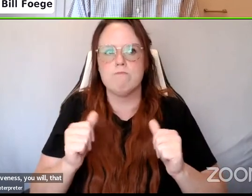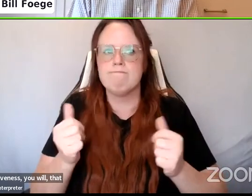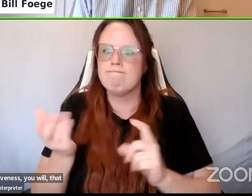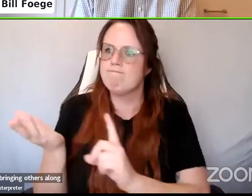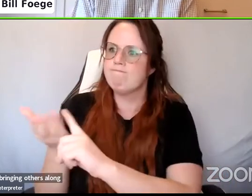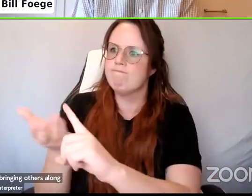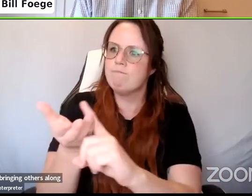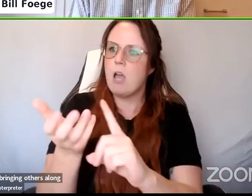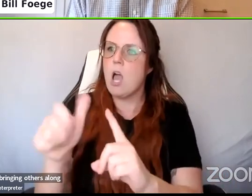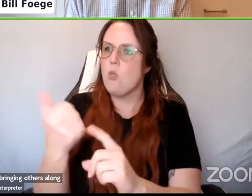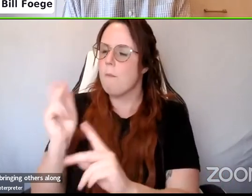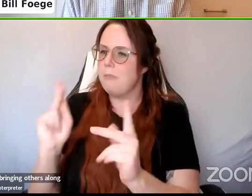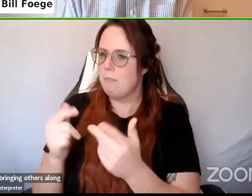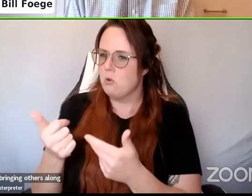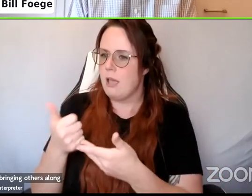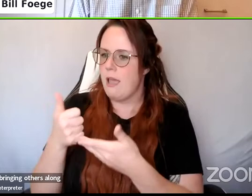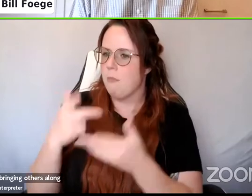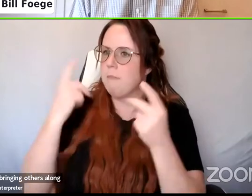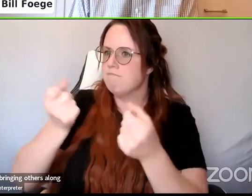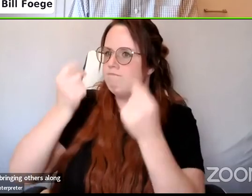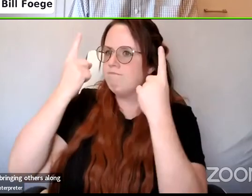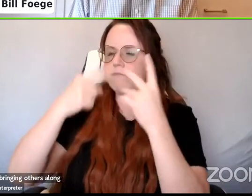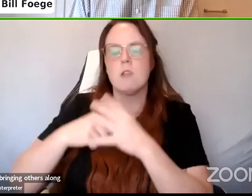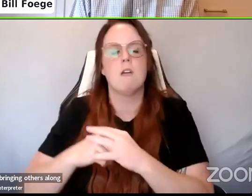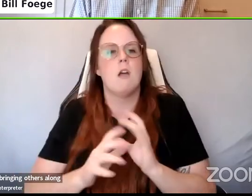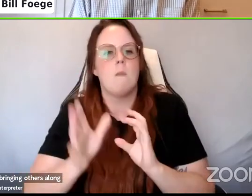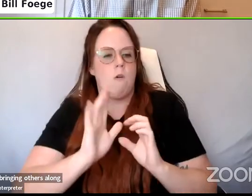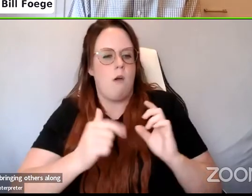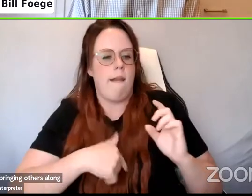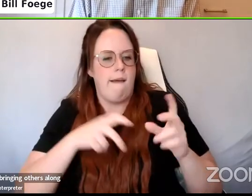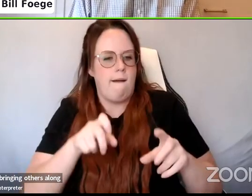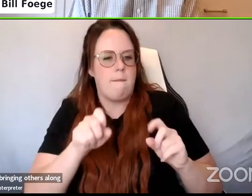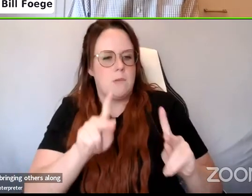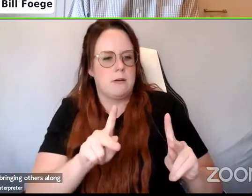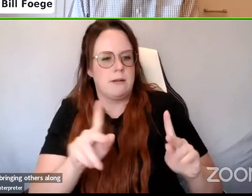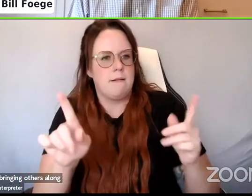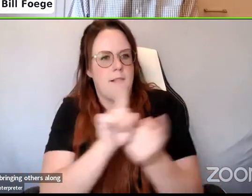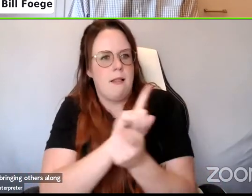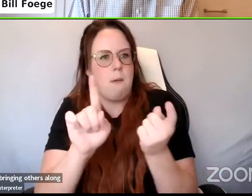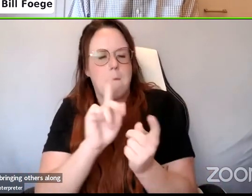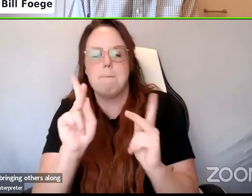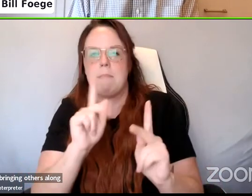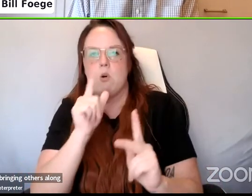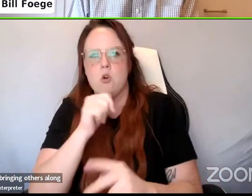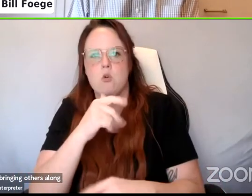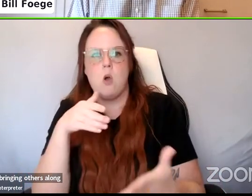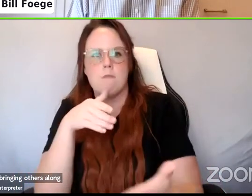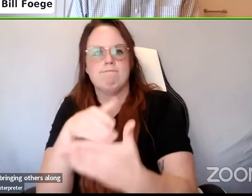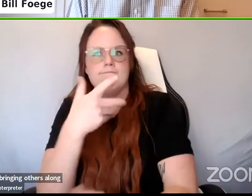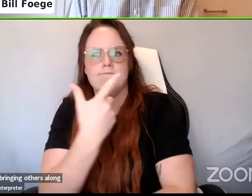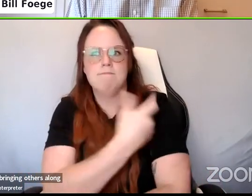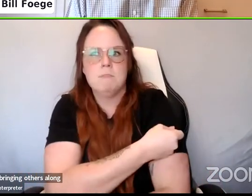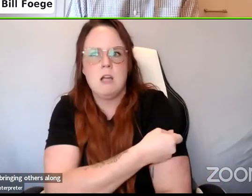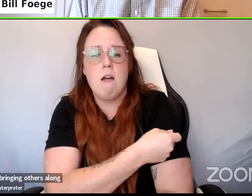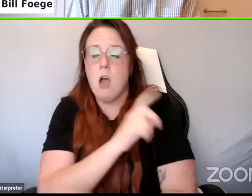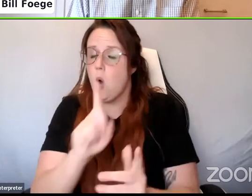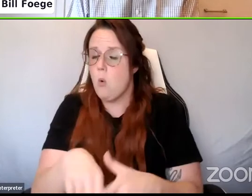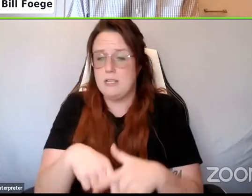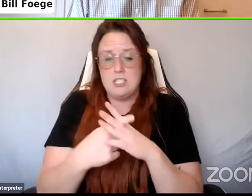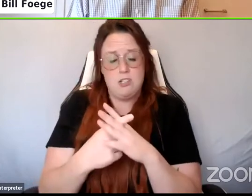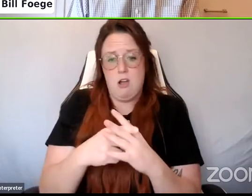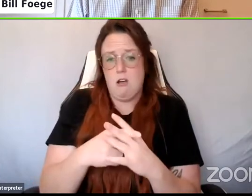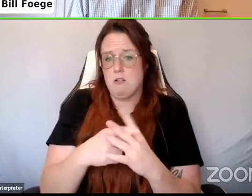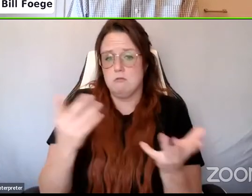and when when I've had an opportunity to meet with anti-vaxxers I always start with the fact